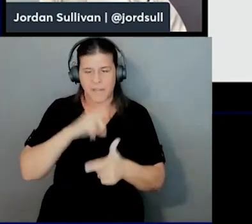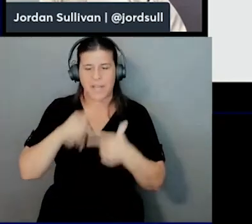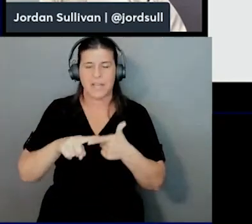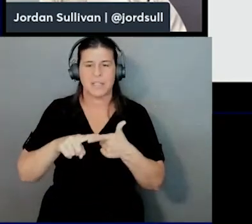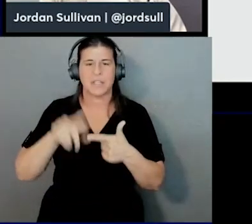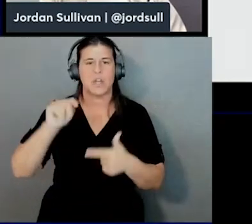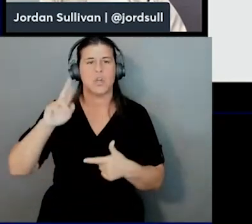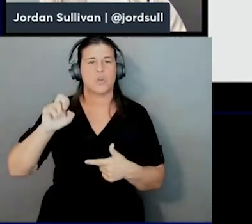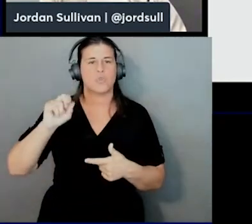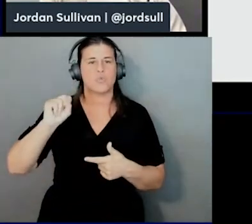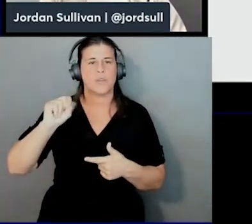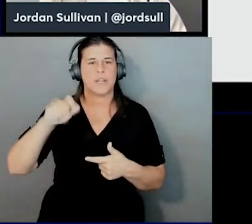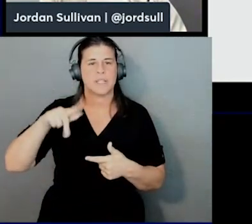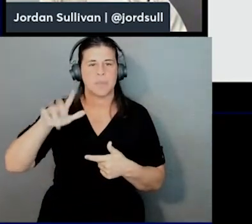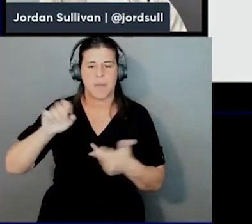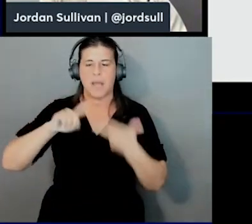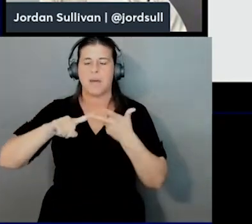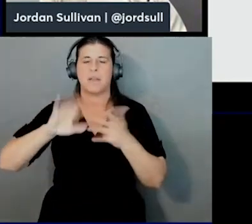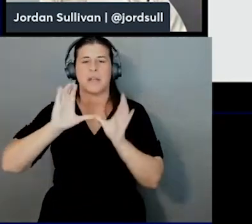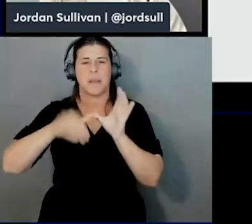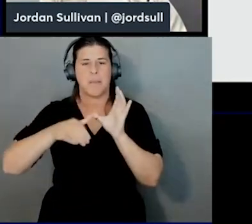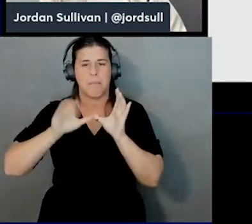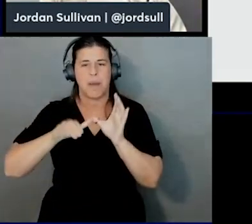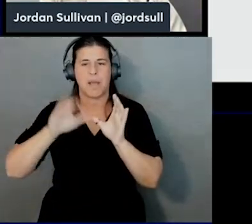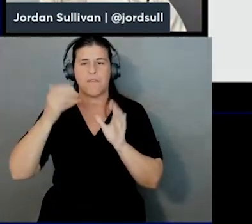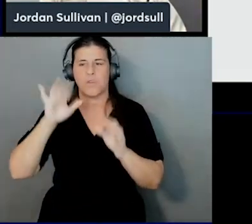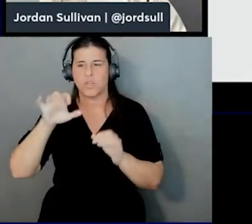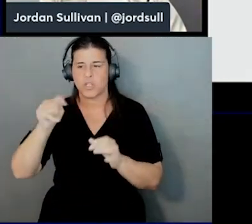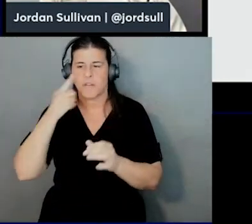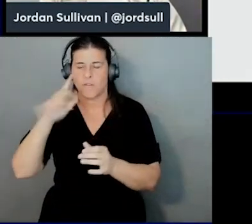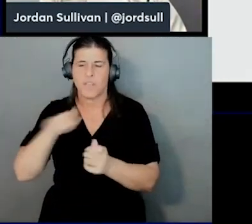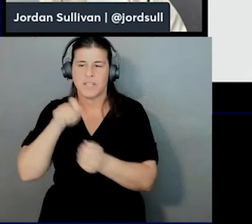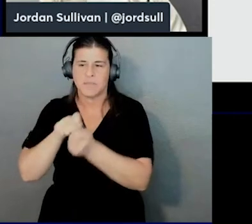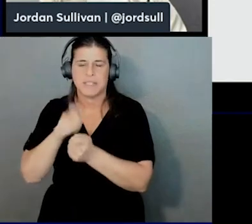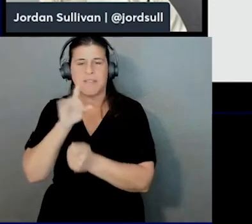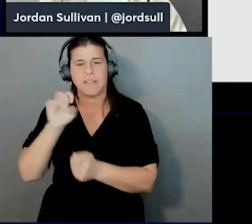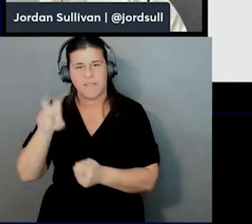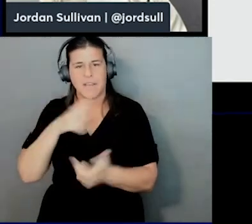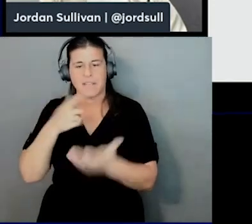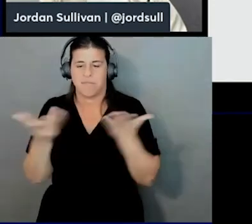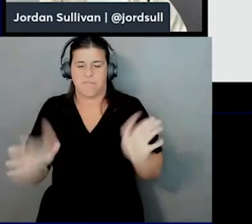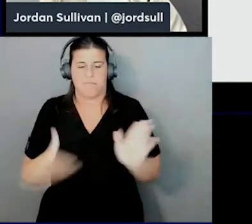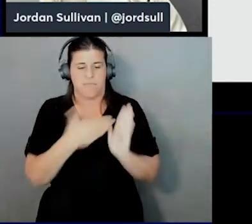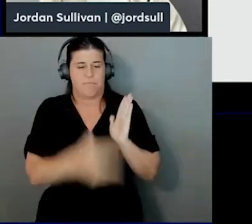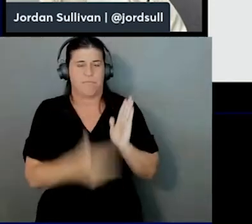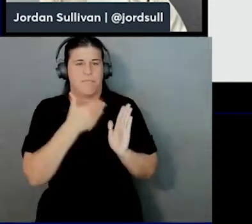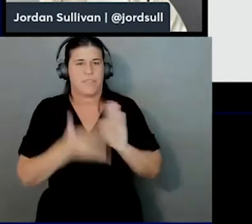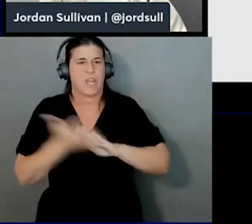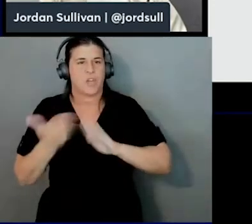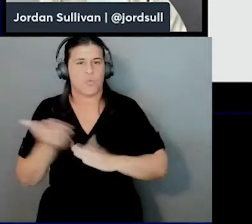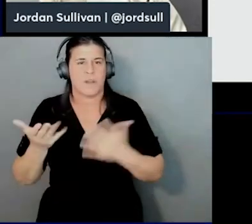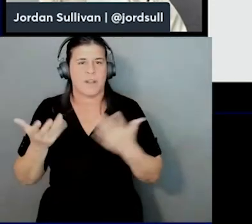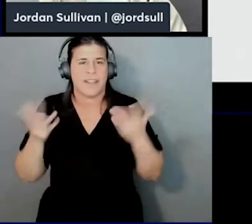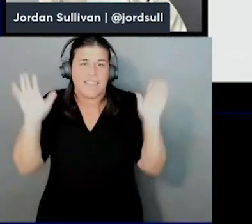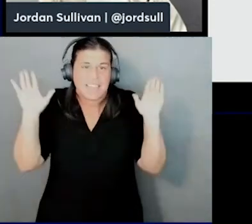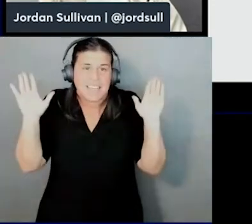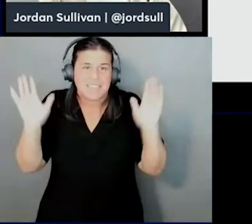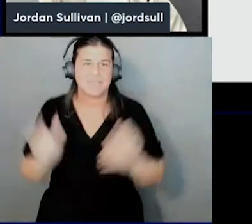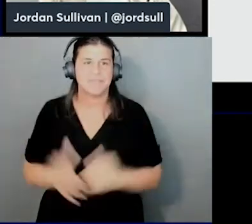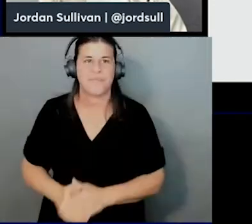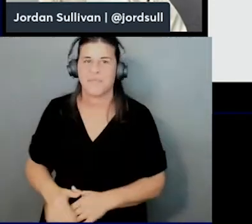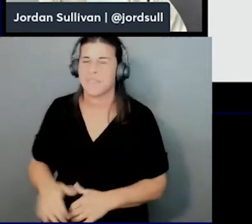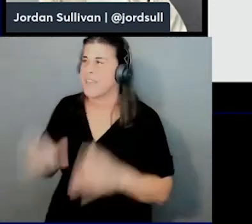you compile your circuit for this specific device, and you run it against it. That's pretty much it. That's pretty